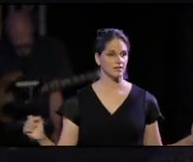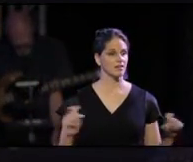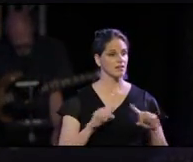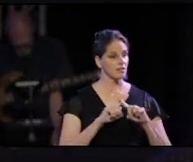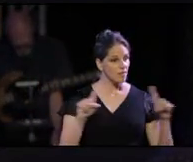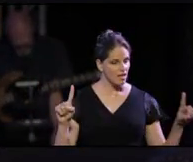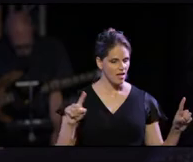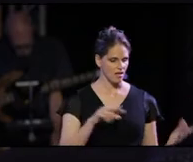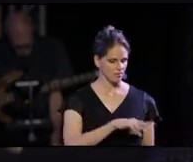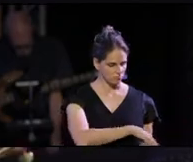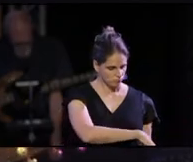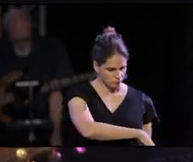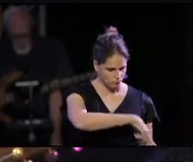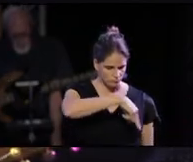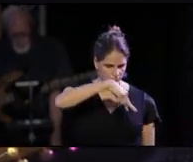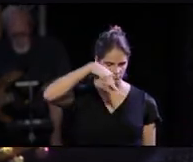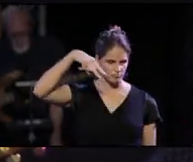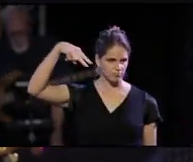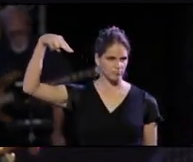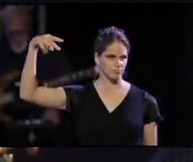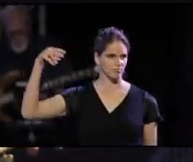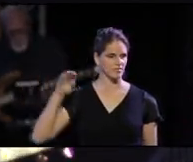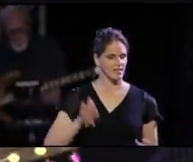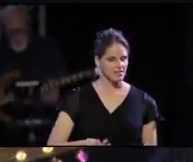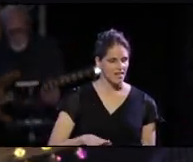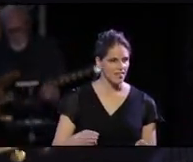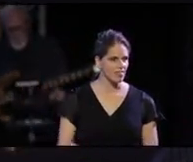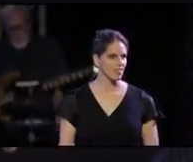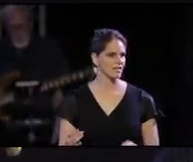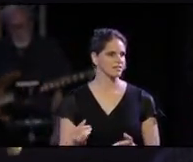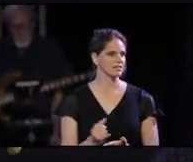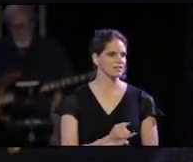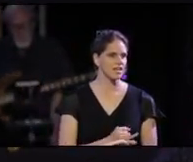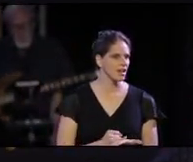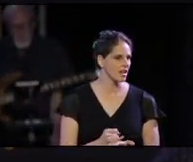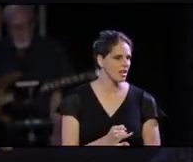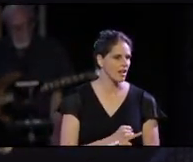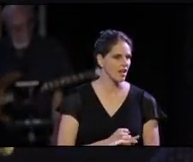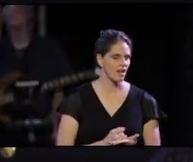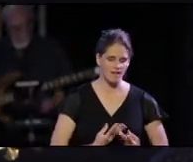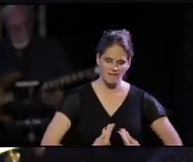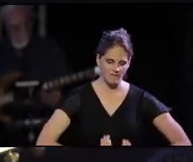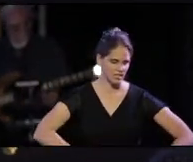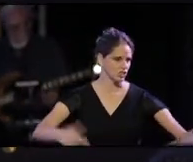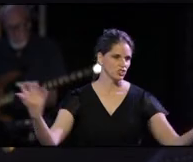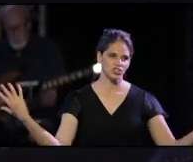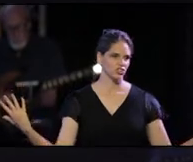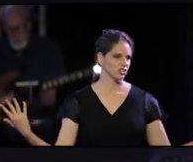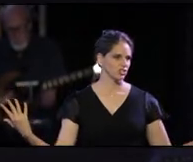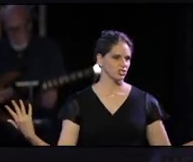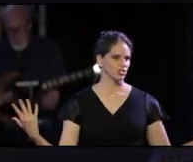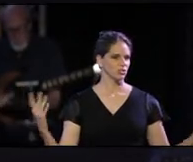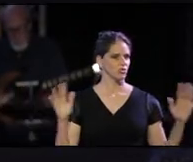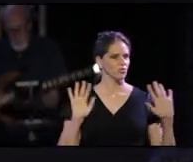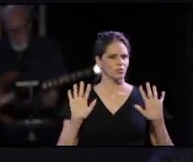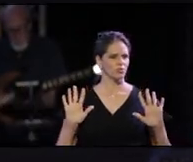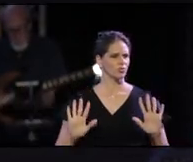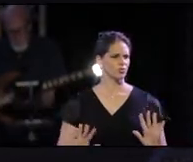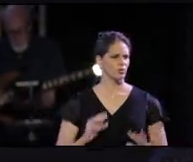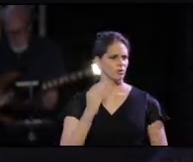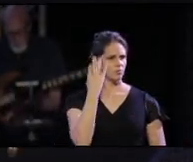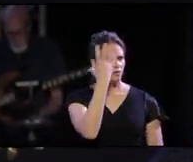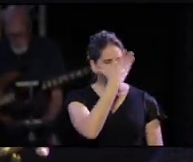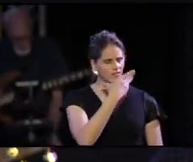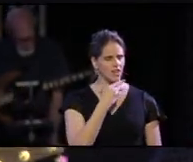the grave. And death and sin have been conquered. Isn't that just something so beautiful to sit